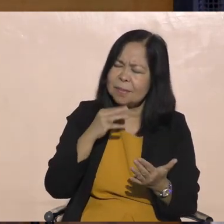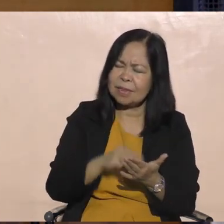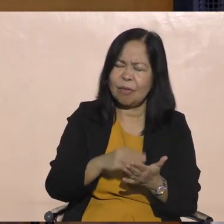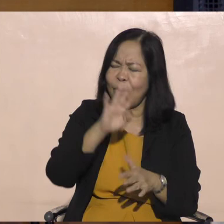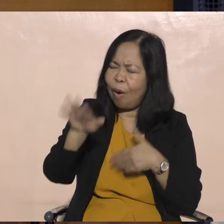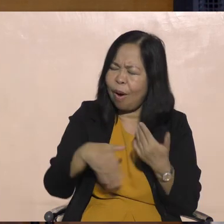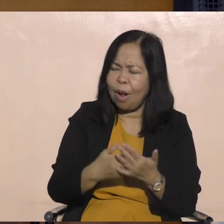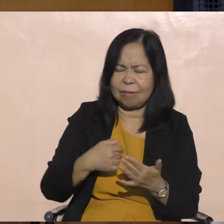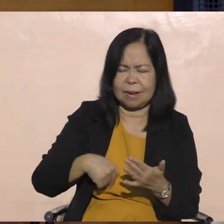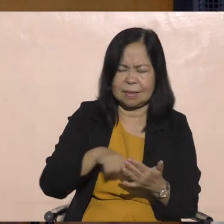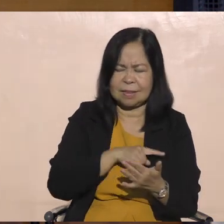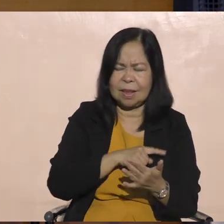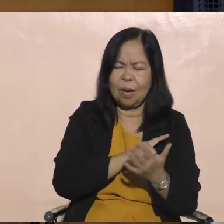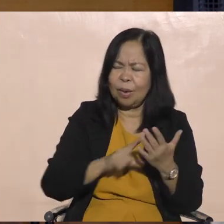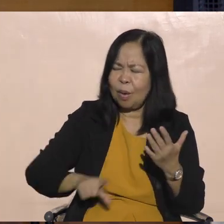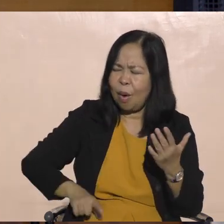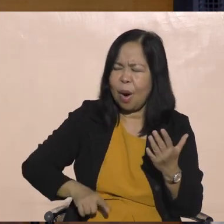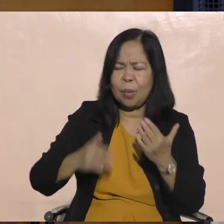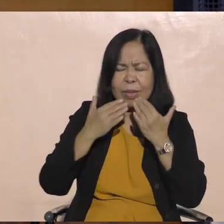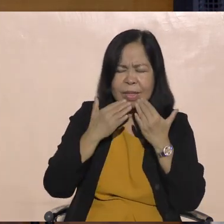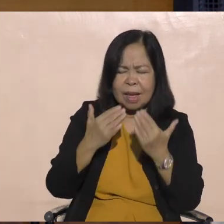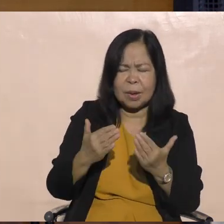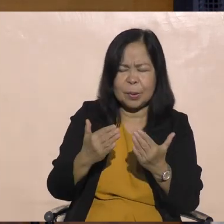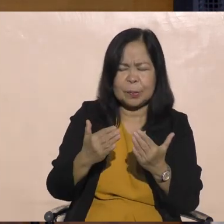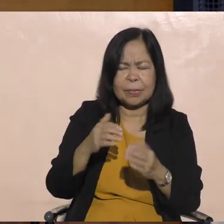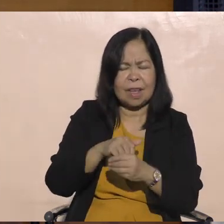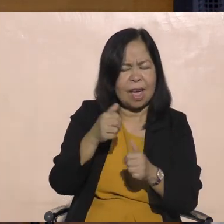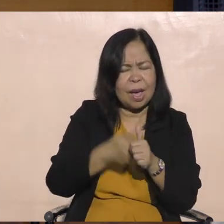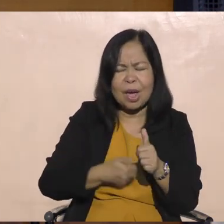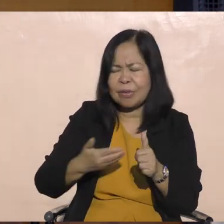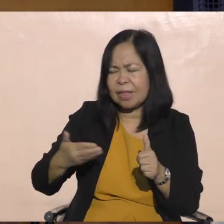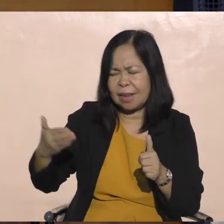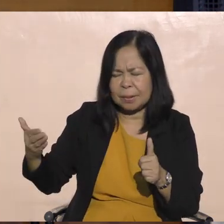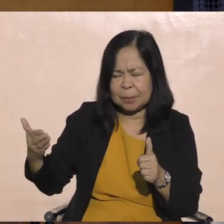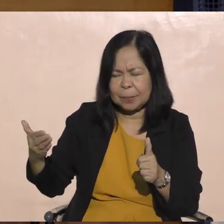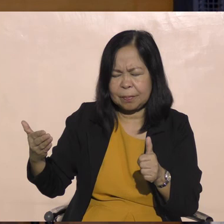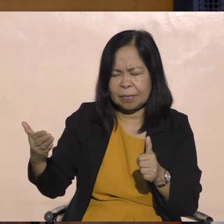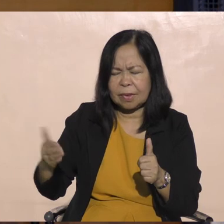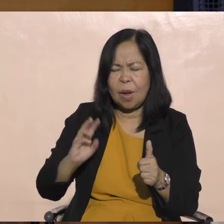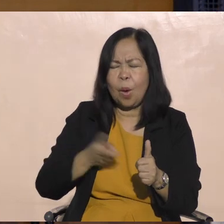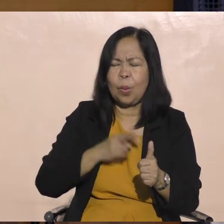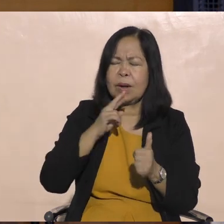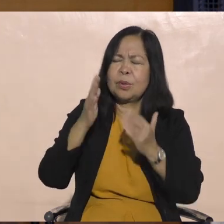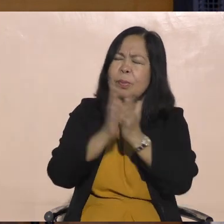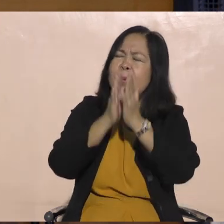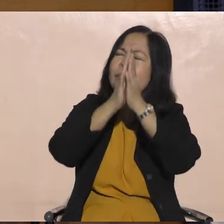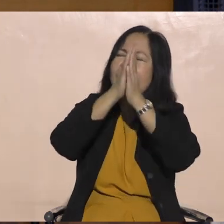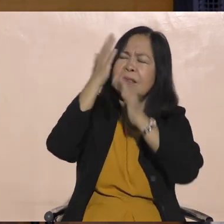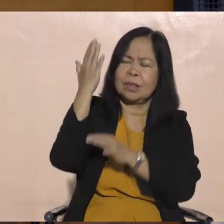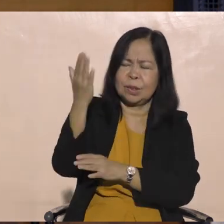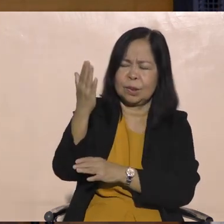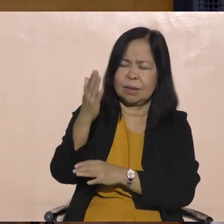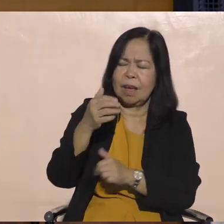is for all of us, O God. Lord, we thank you that in everything, Lord, we are to praise